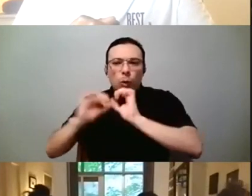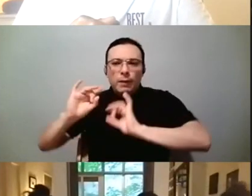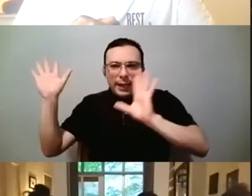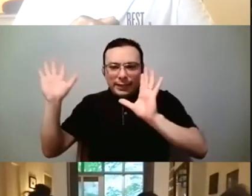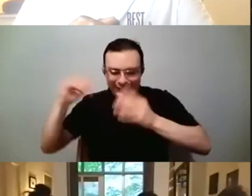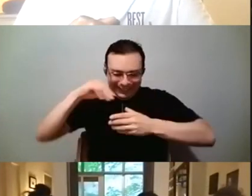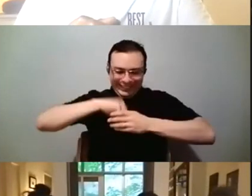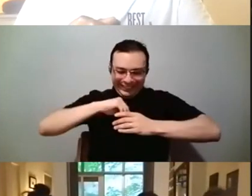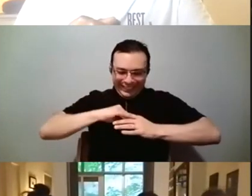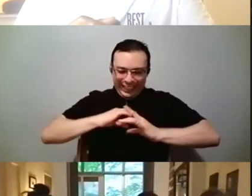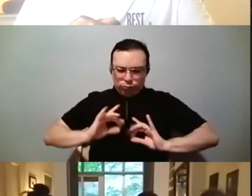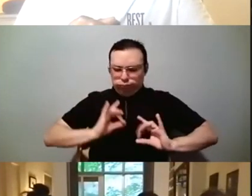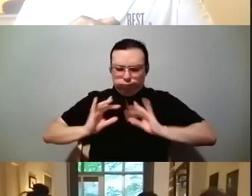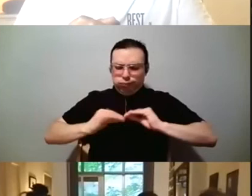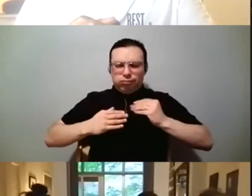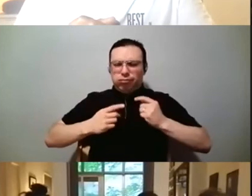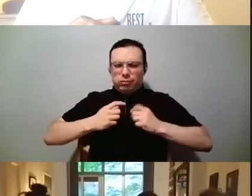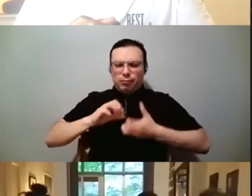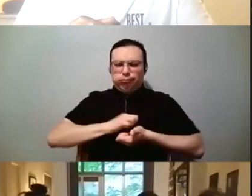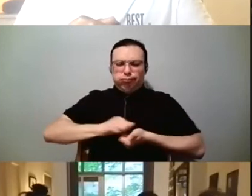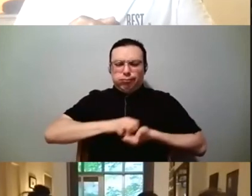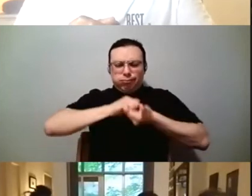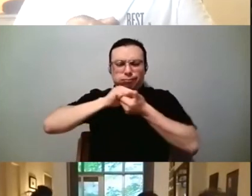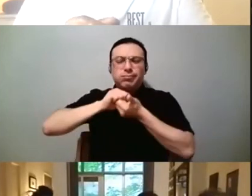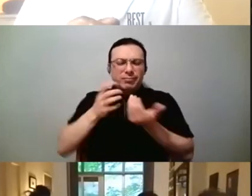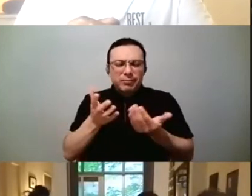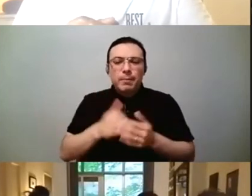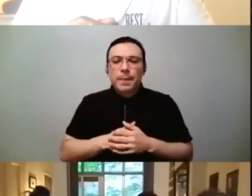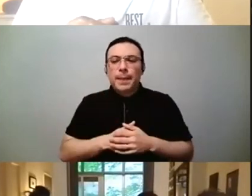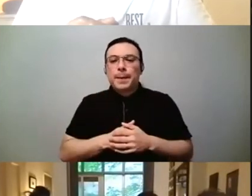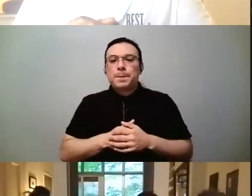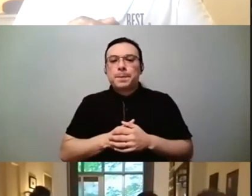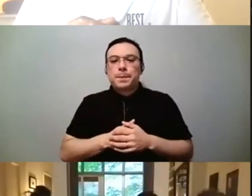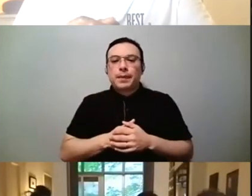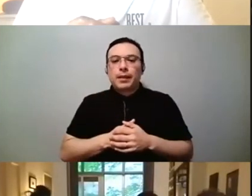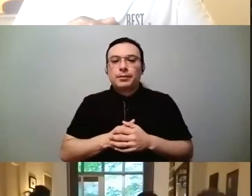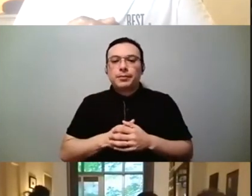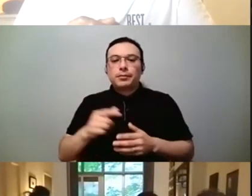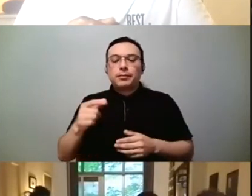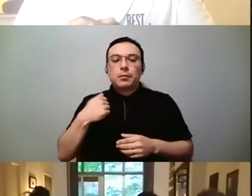And to your point, Heather, around the question of what we do, I think we do this.